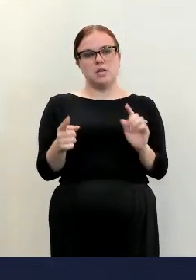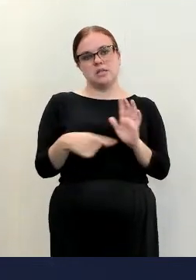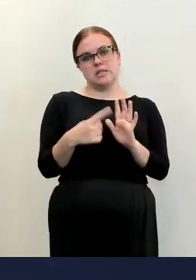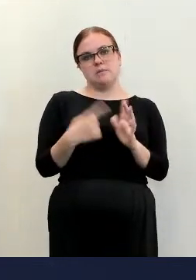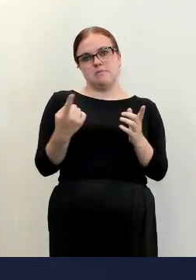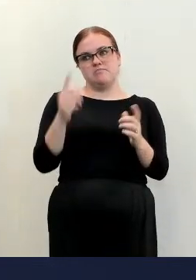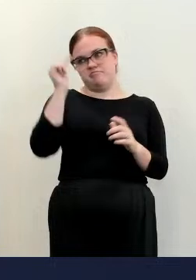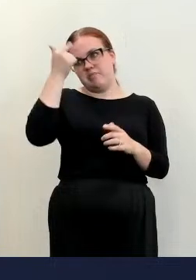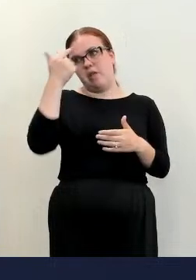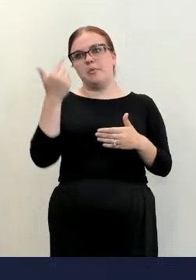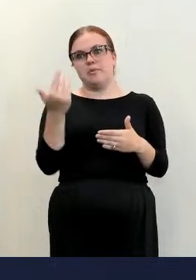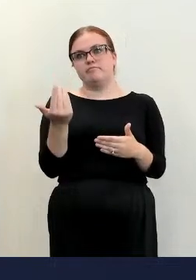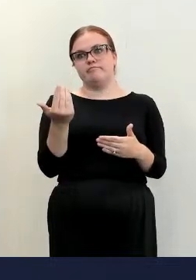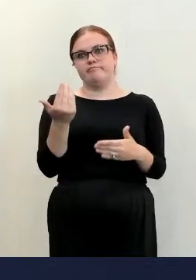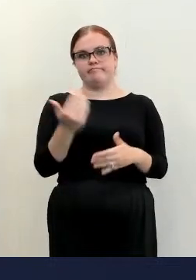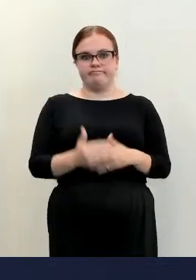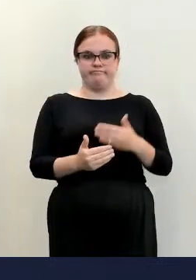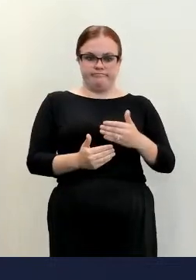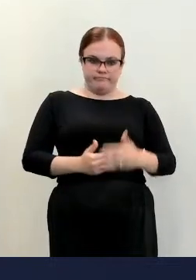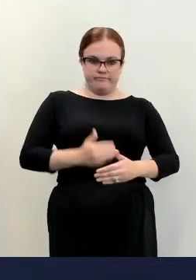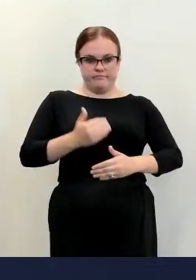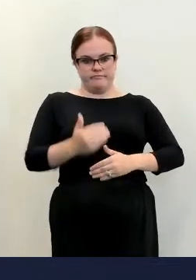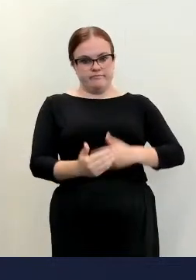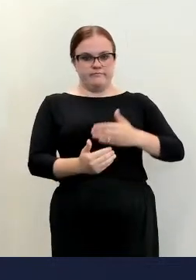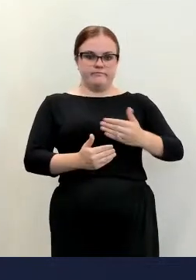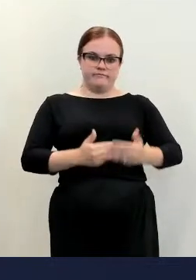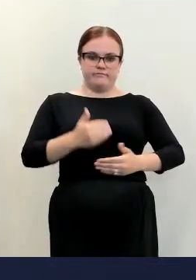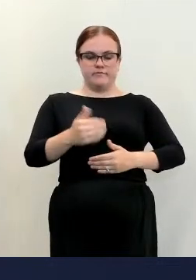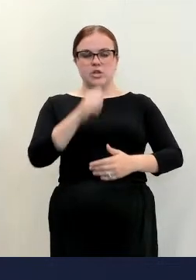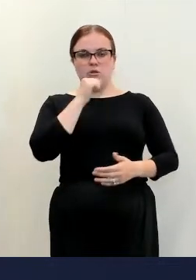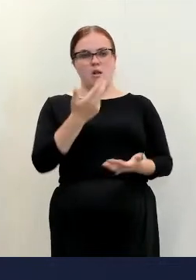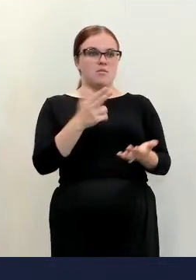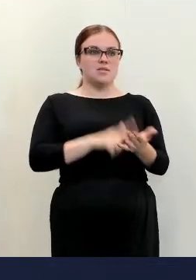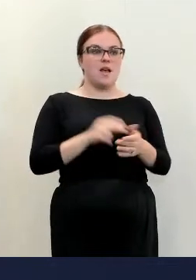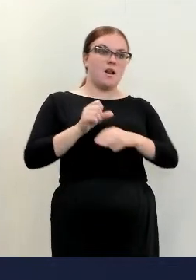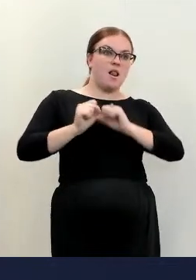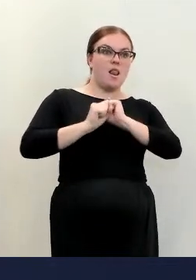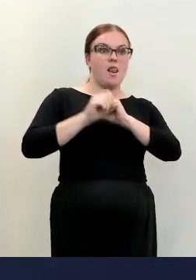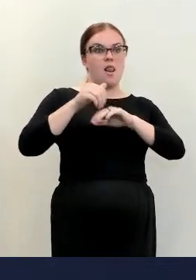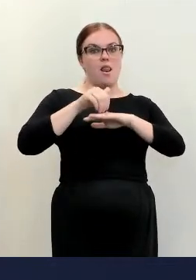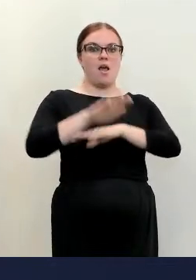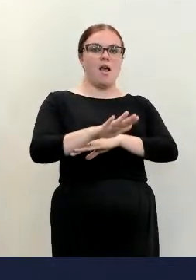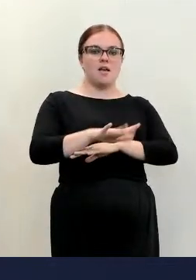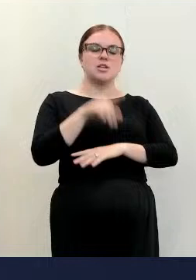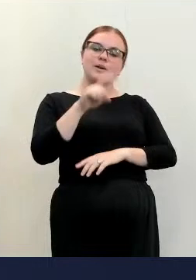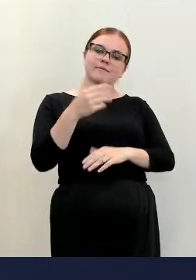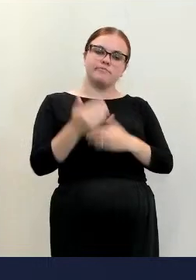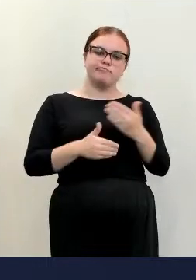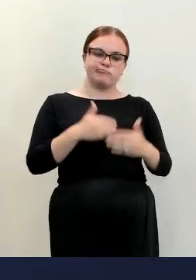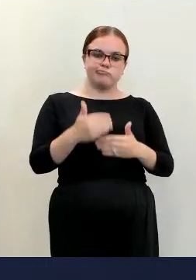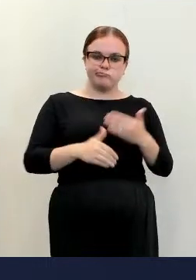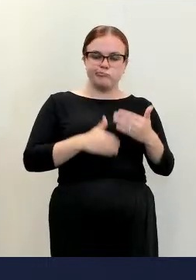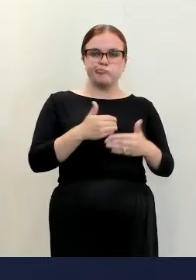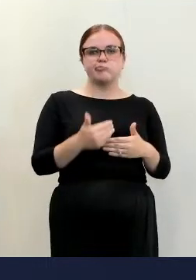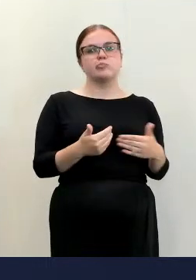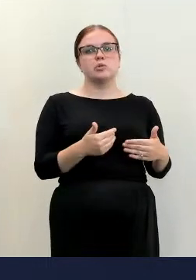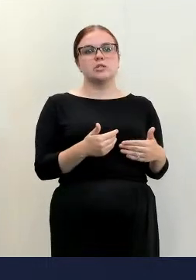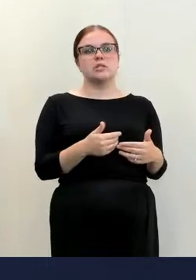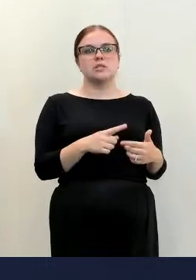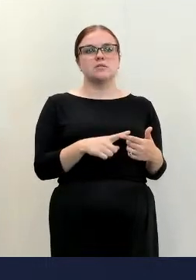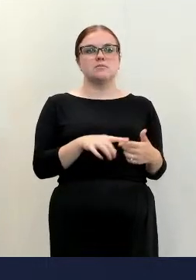how government works, because you just don't assign contracts and just put them out there willy-nilly. We did a process in which we